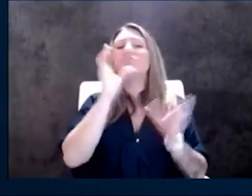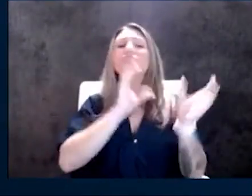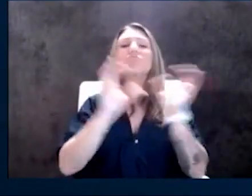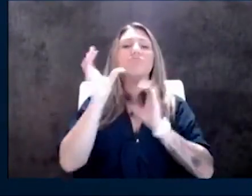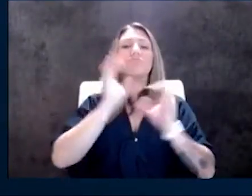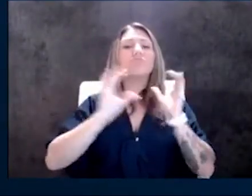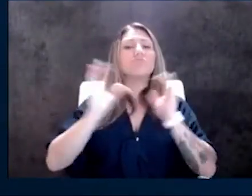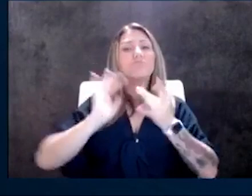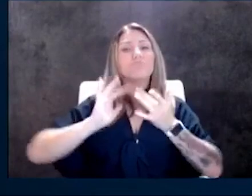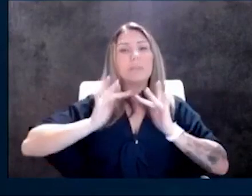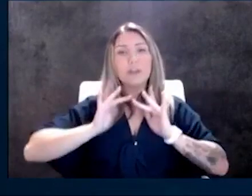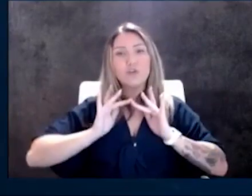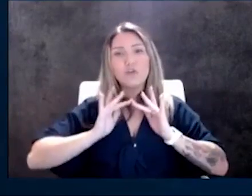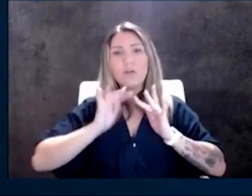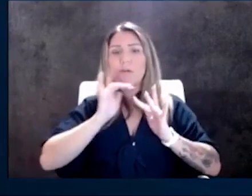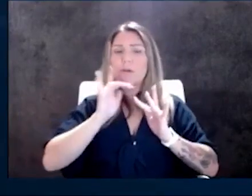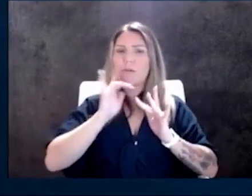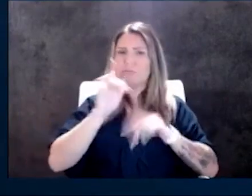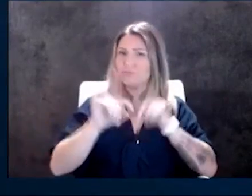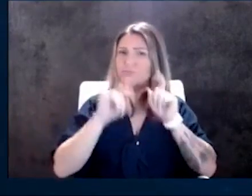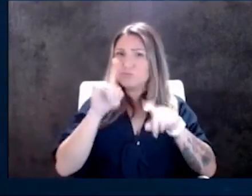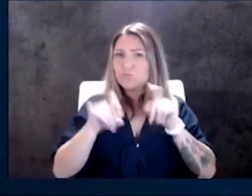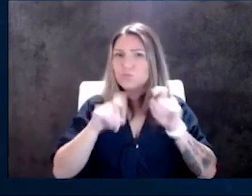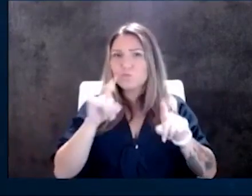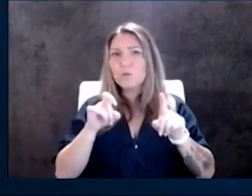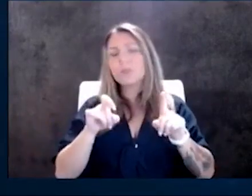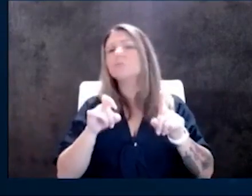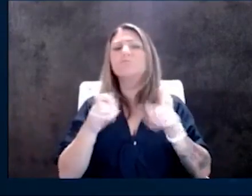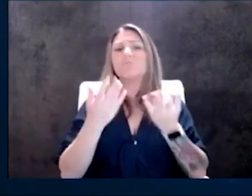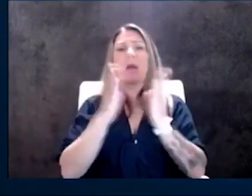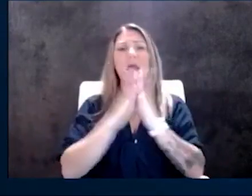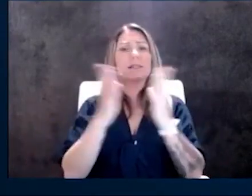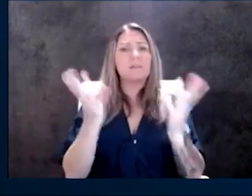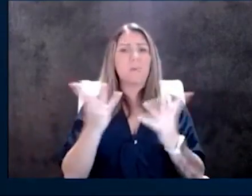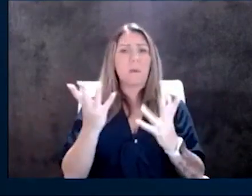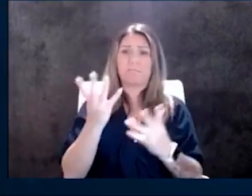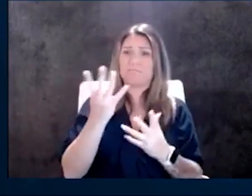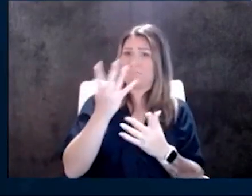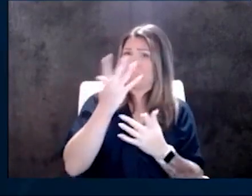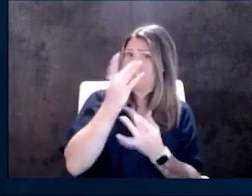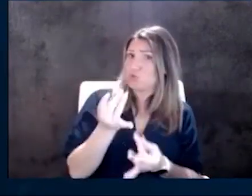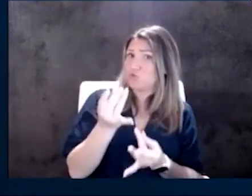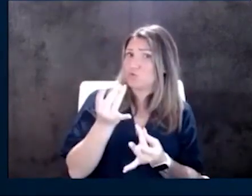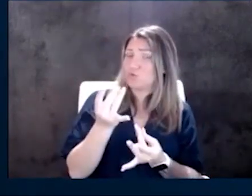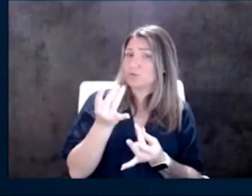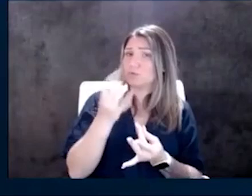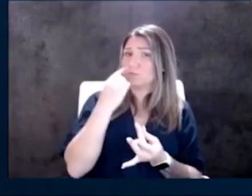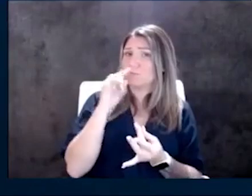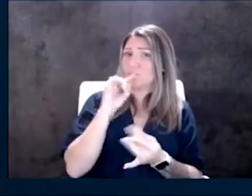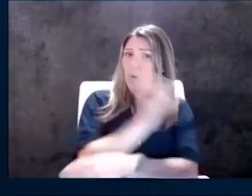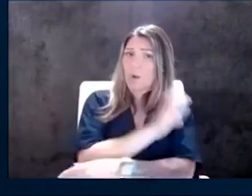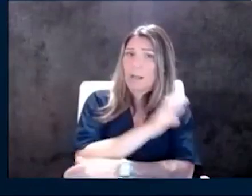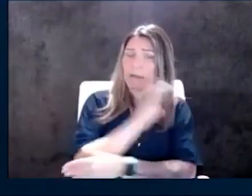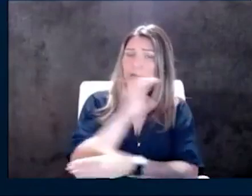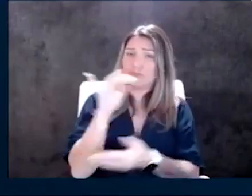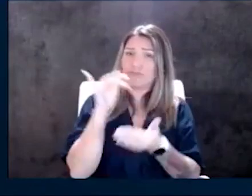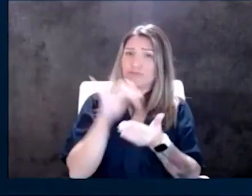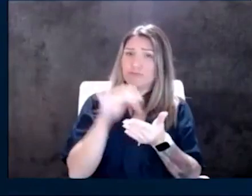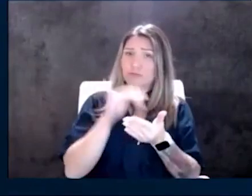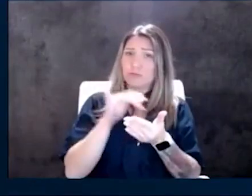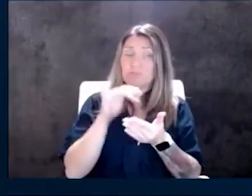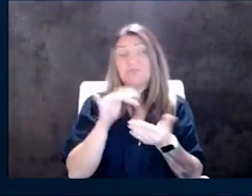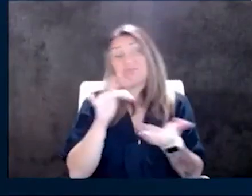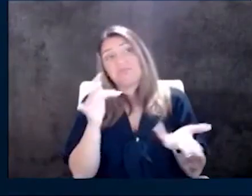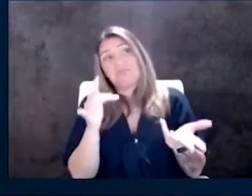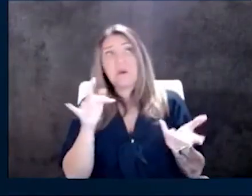and there was a questionnaire on there asking if you were interested in doing clinical trials. And I said, well, heck,